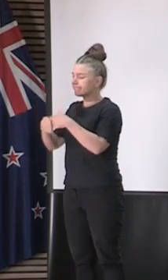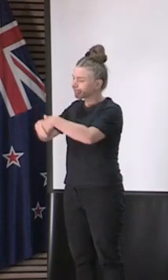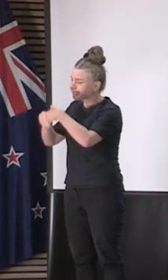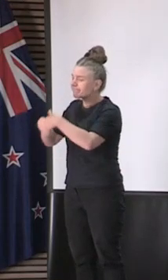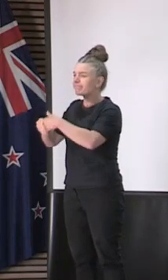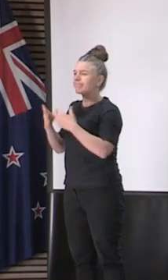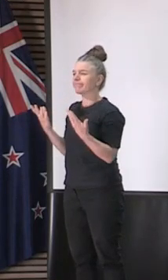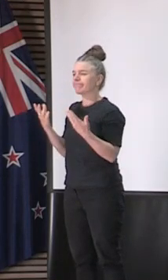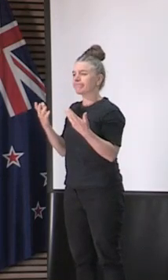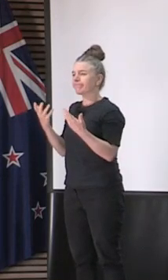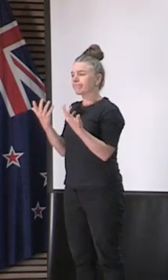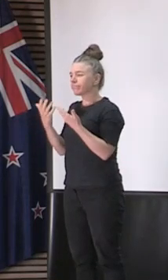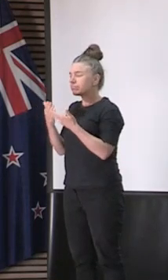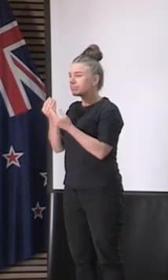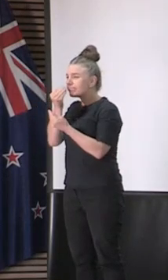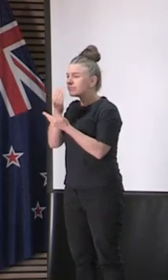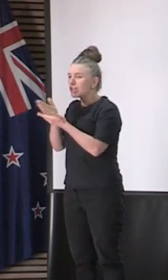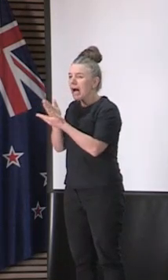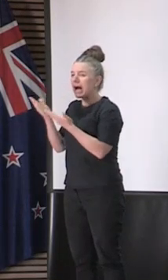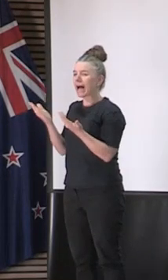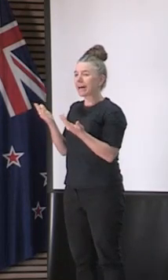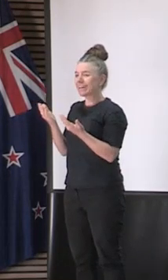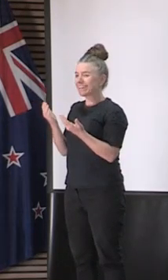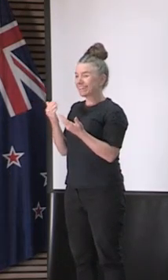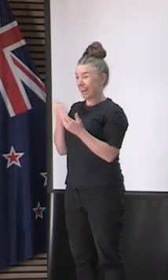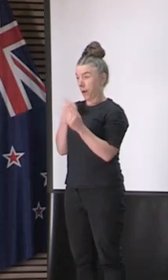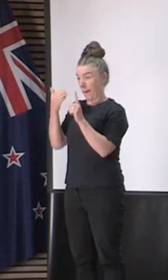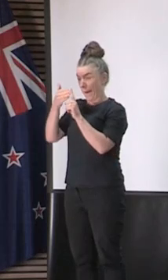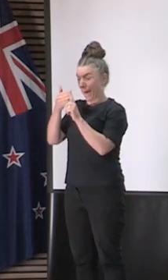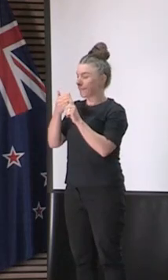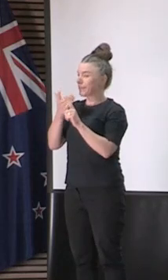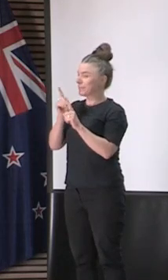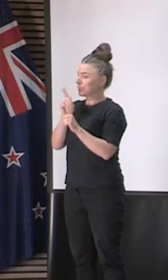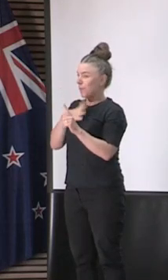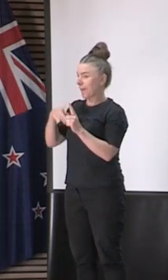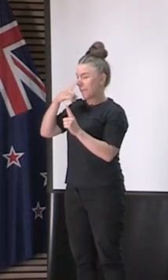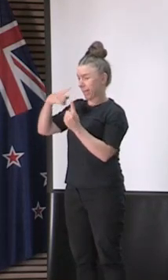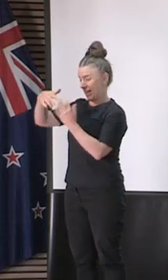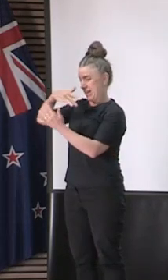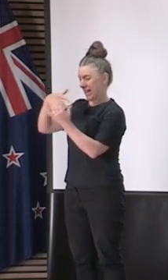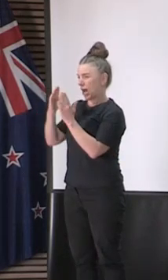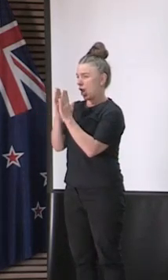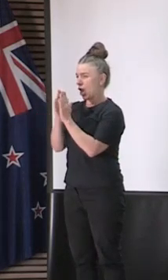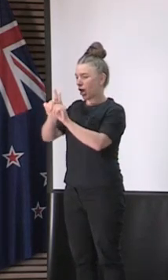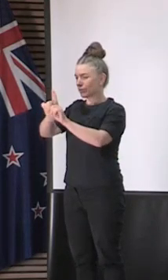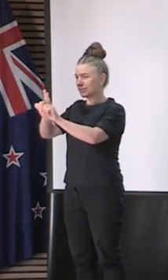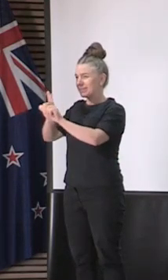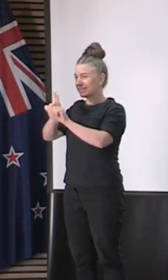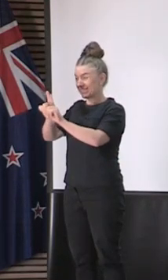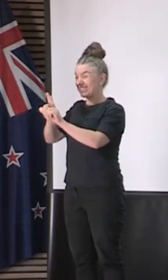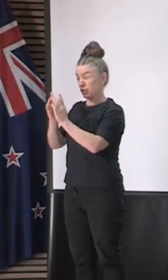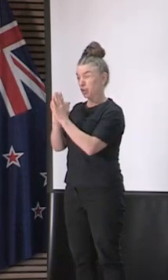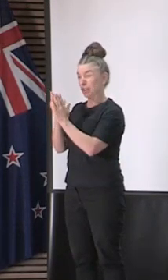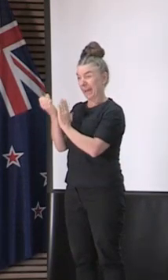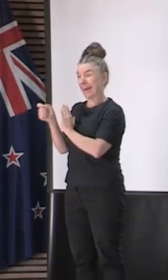were building rules that said ultimately we were trying to stop people on large scales interacting with one another closely, then that is where that